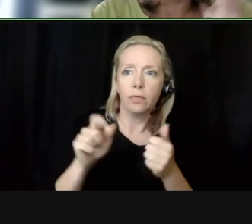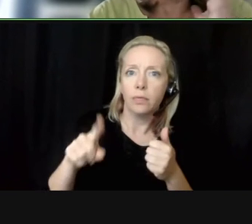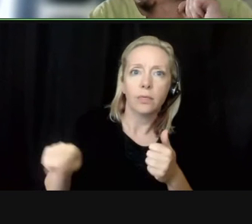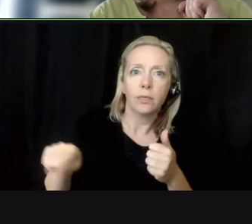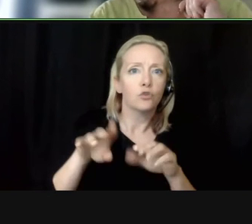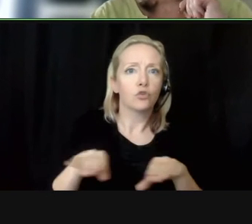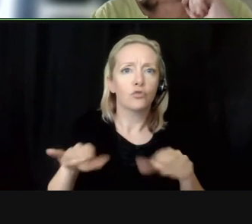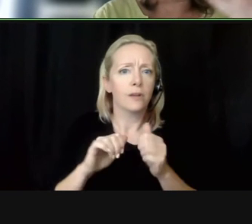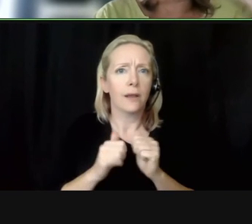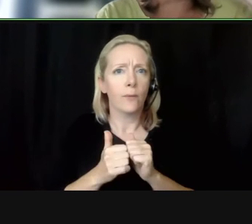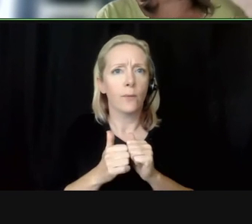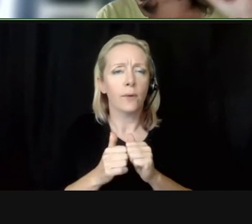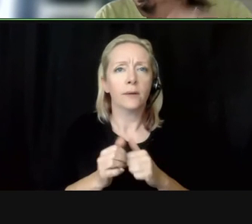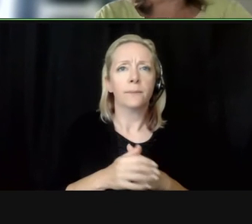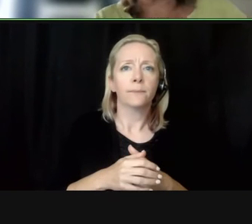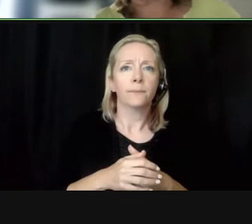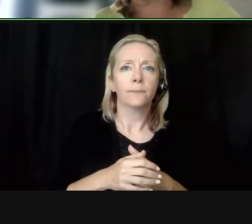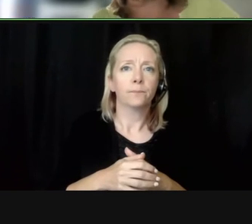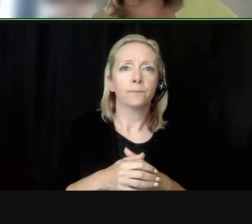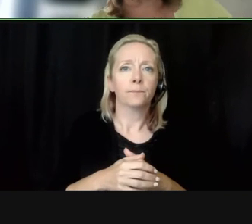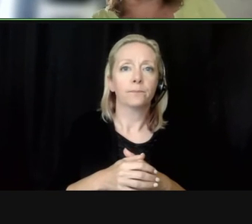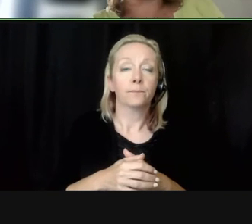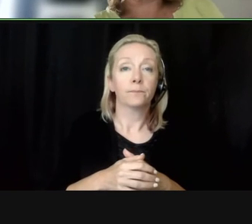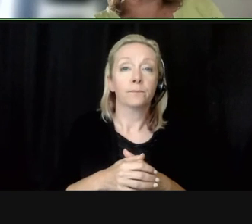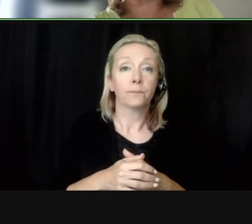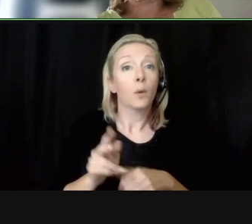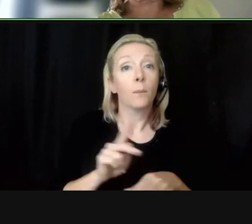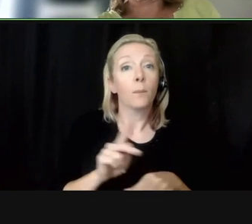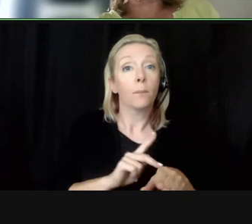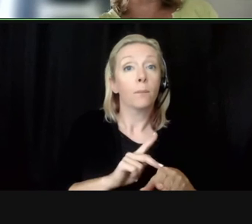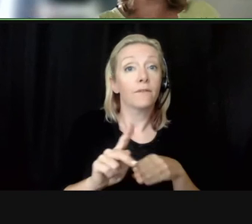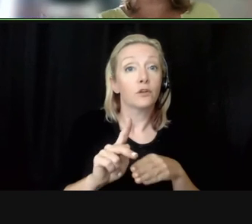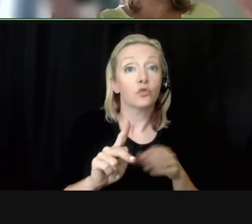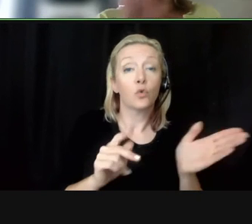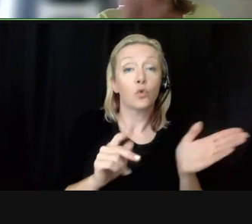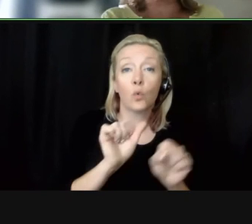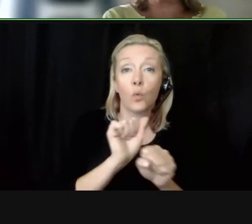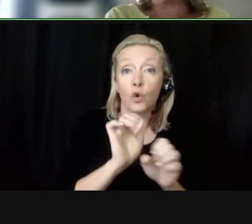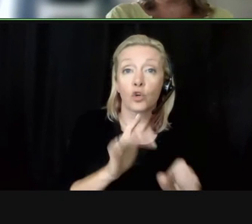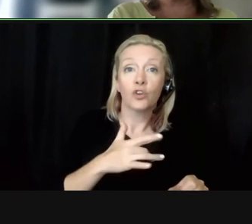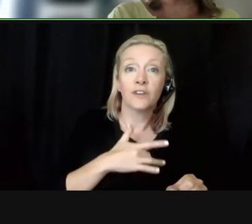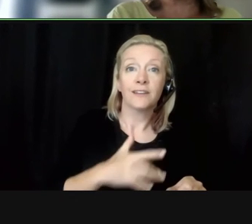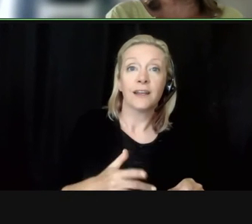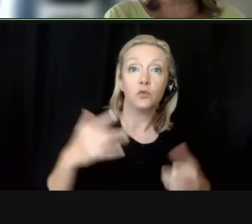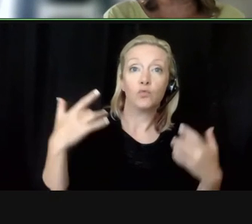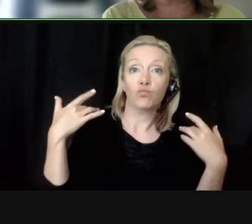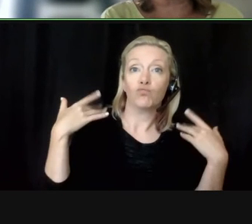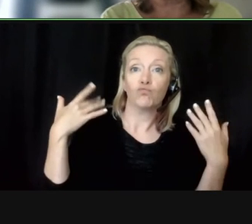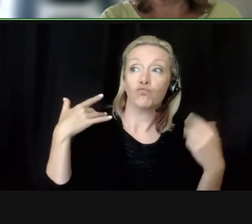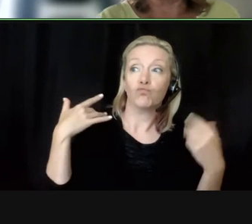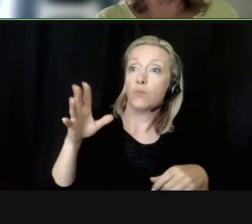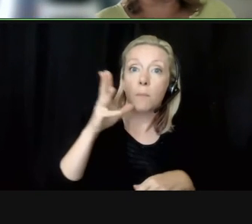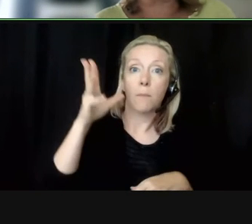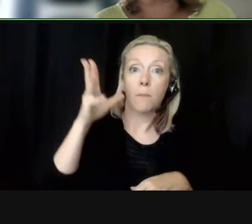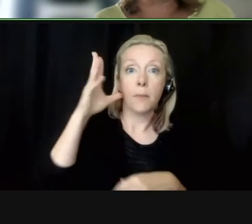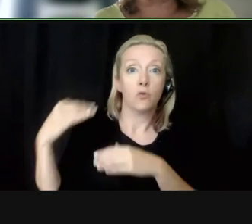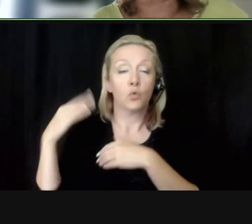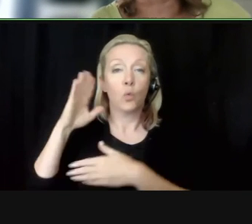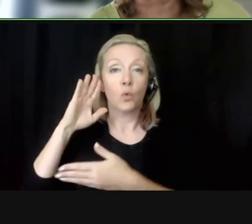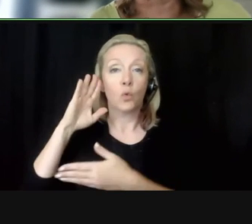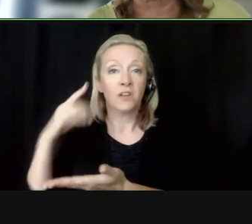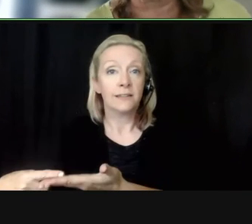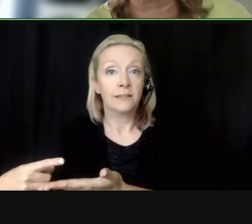clients. And professionals think, well, the parents are going to have the conversations, or maybe the school will have the conversation, or